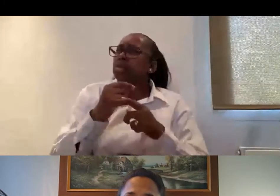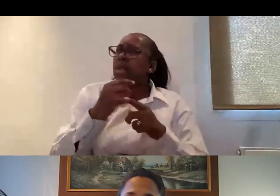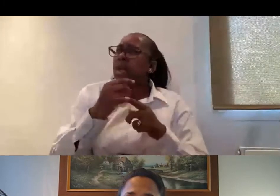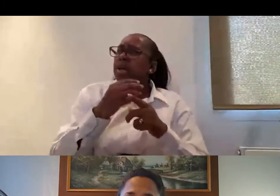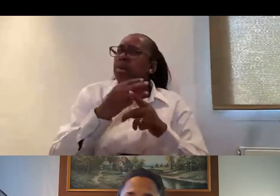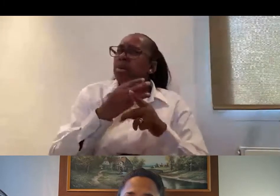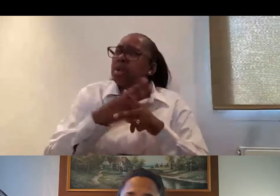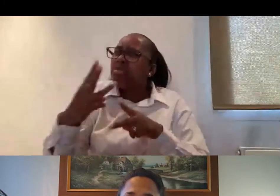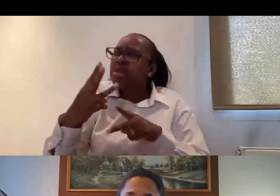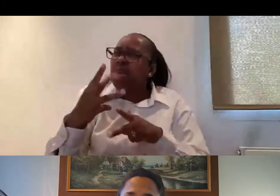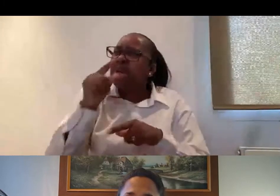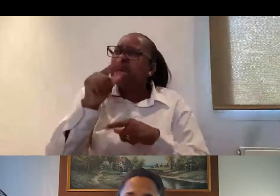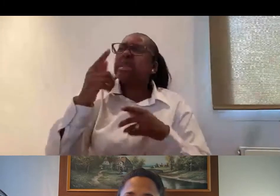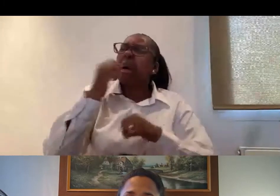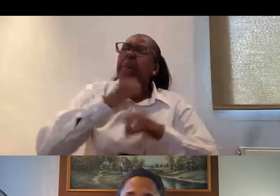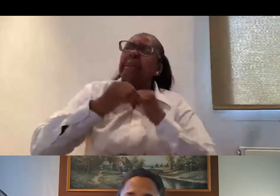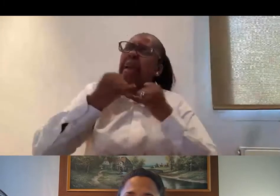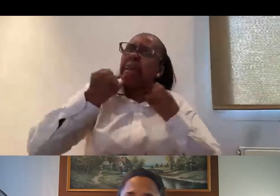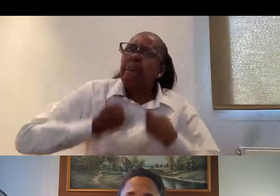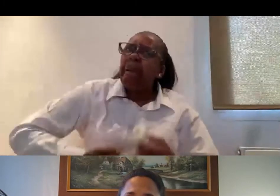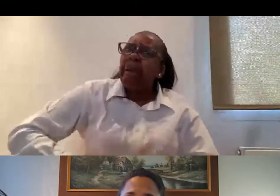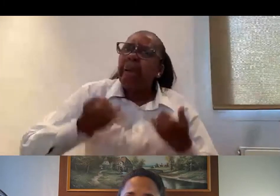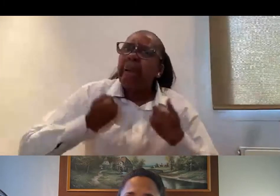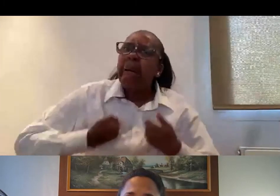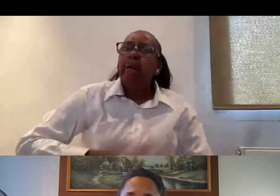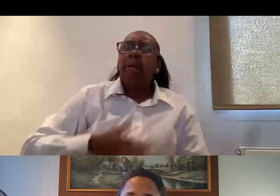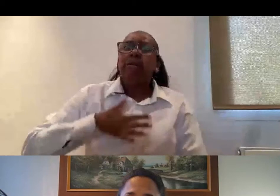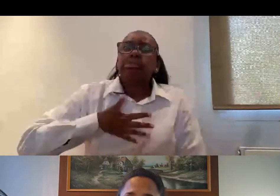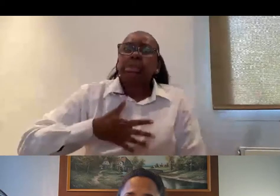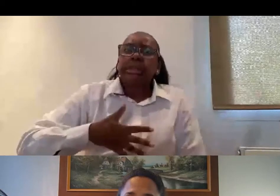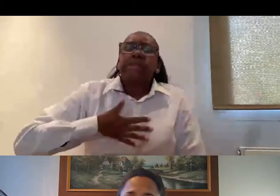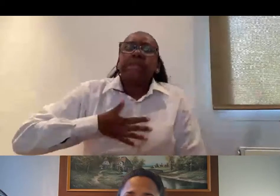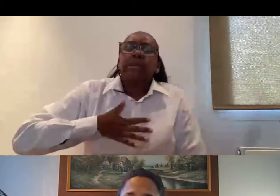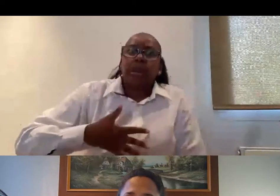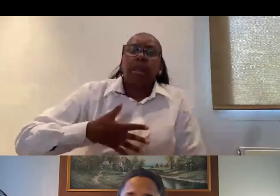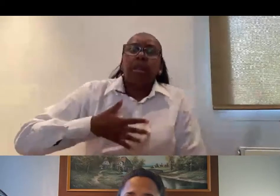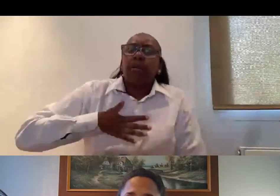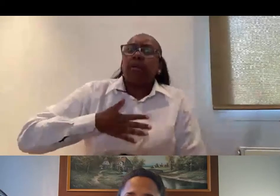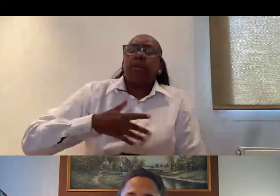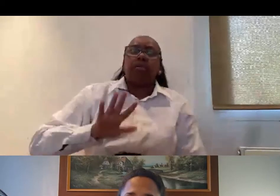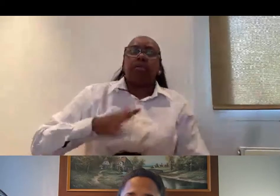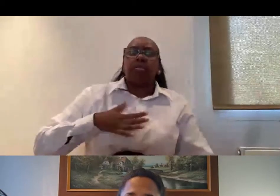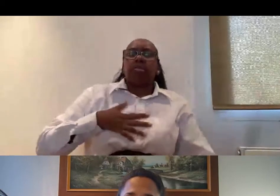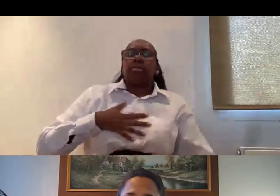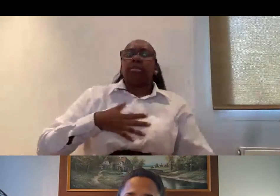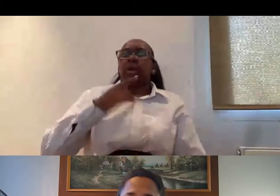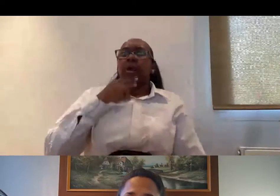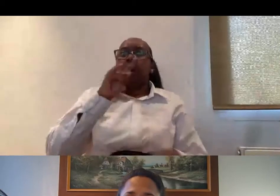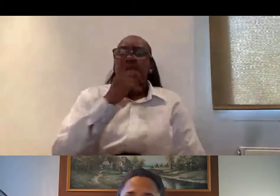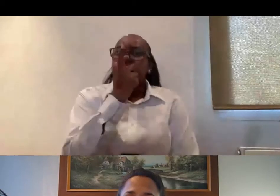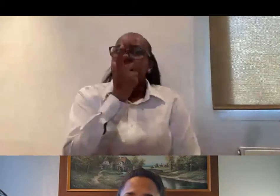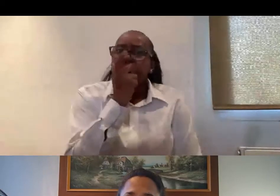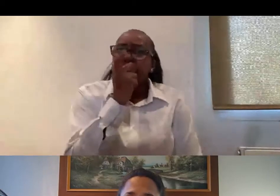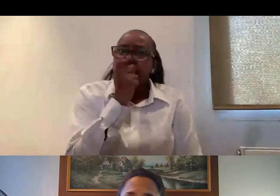3 that I started to get severely ill with respiratory symptoms. It triggered off sort of underlying asthma